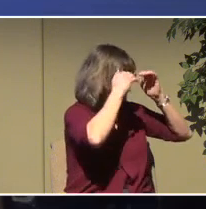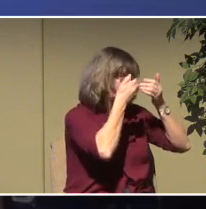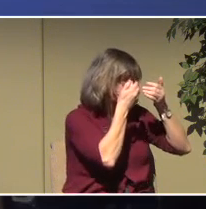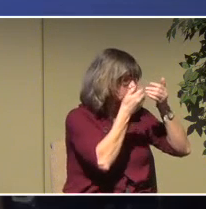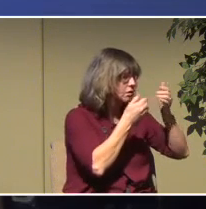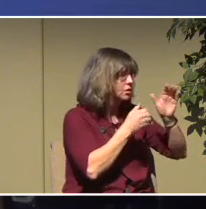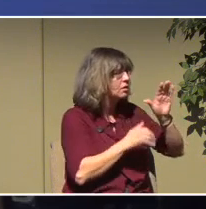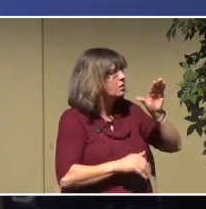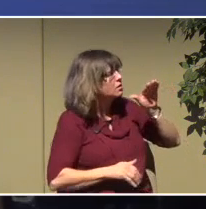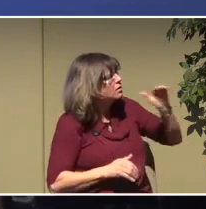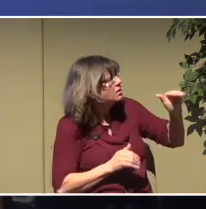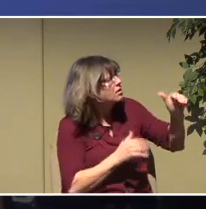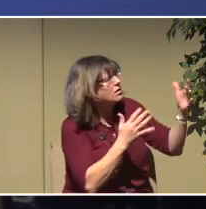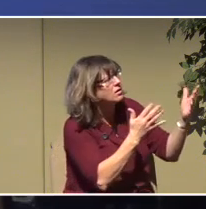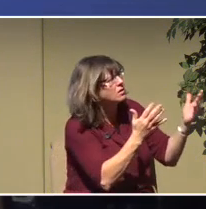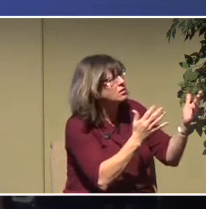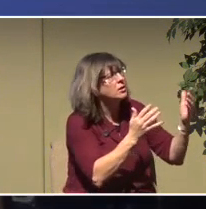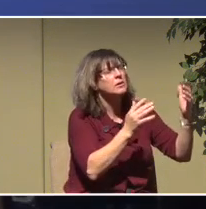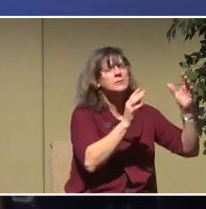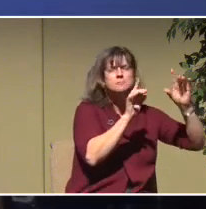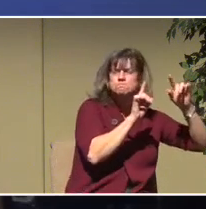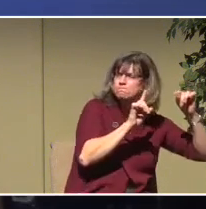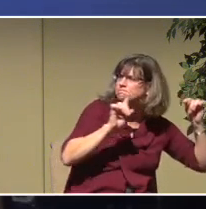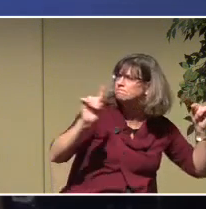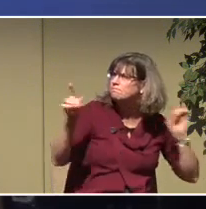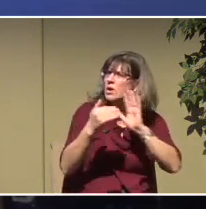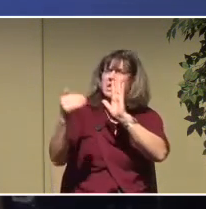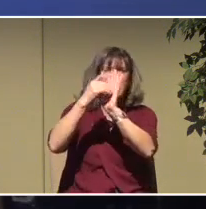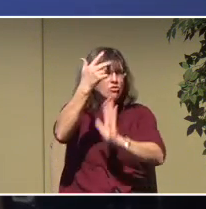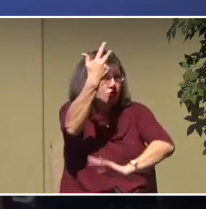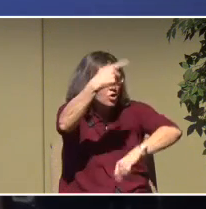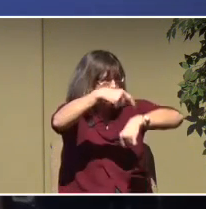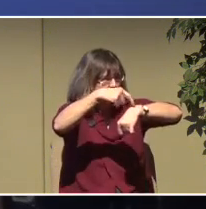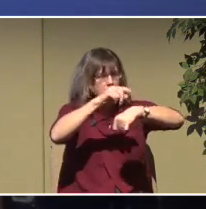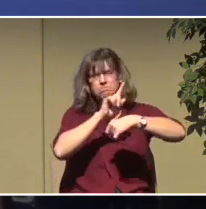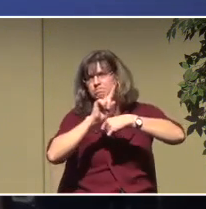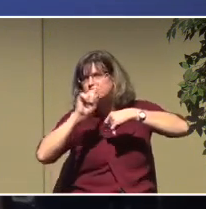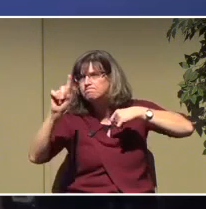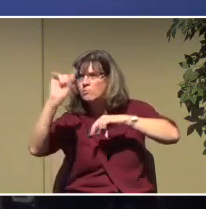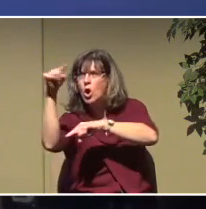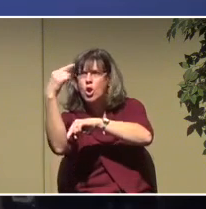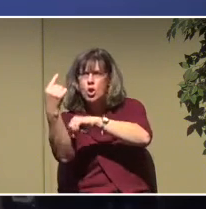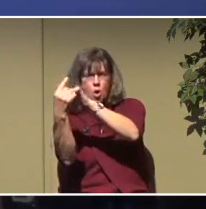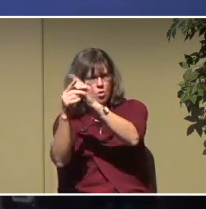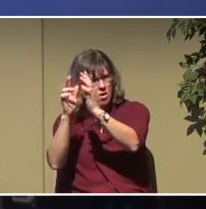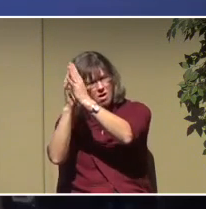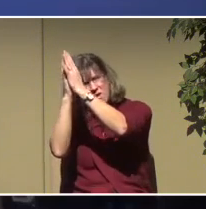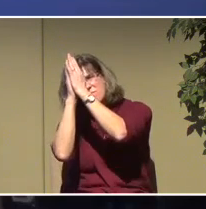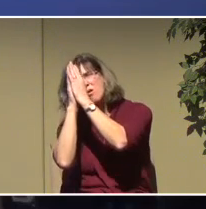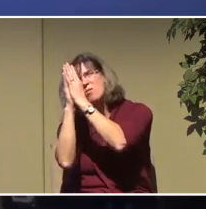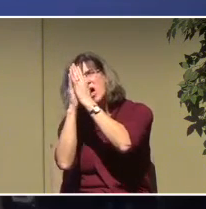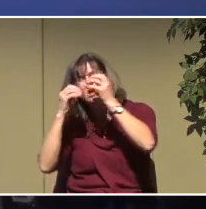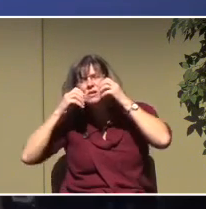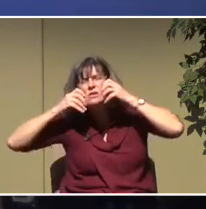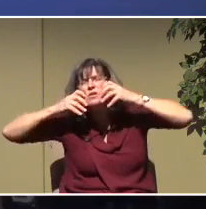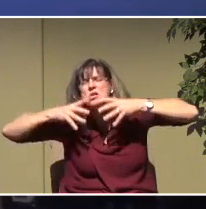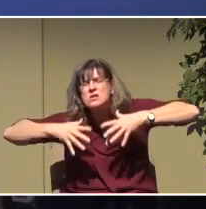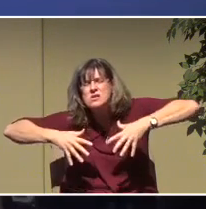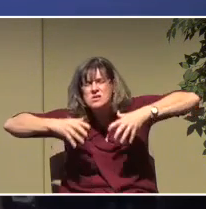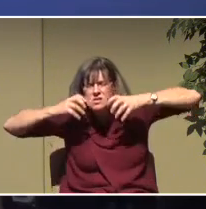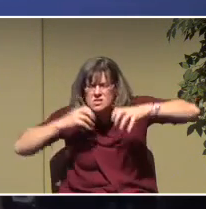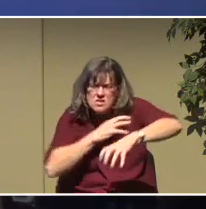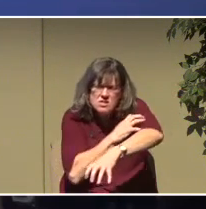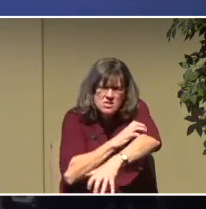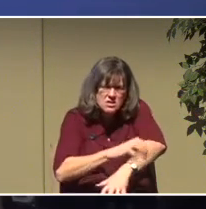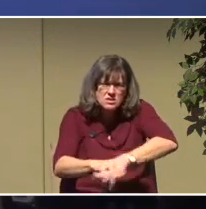Returning the 3rd time, he said to them, "Are you still sleeping and resting? Enough! The hour has come. Look, the Son of